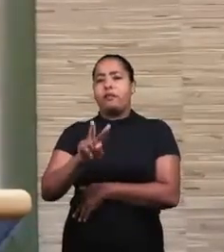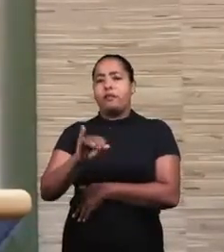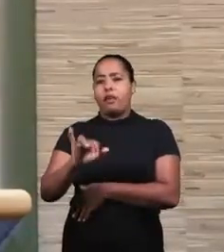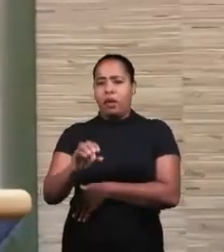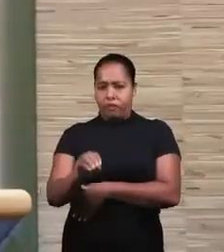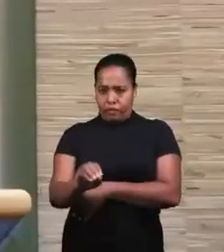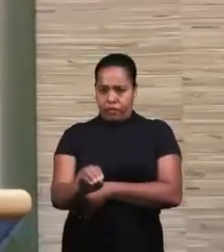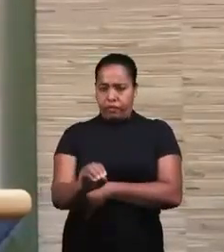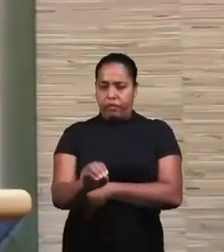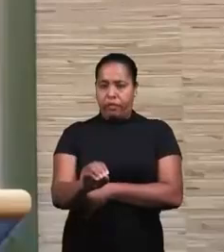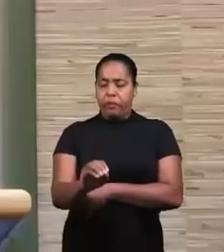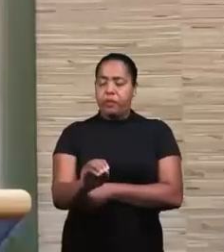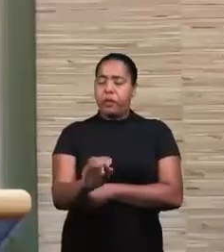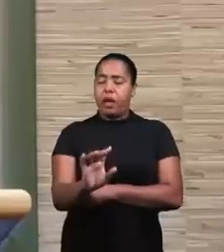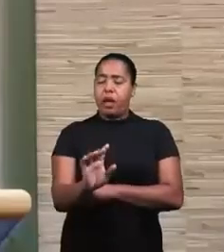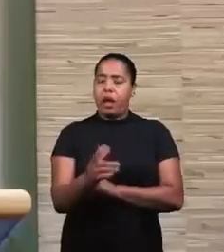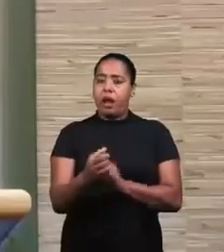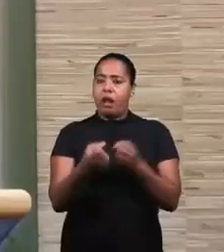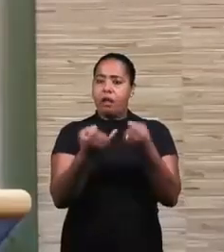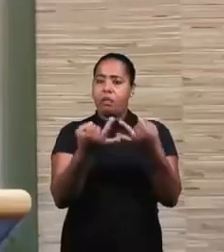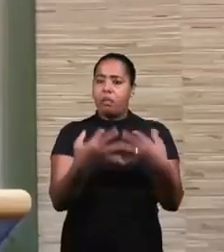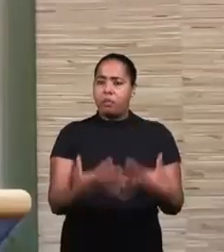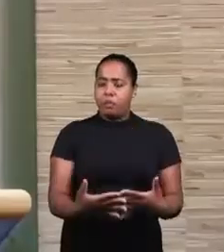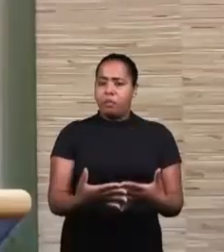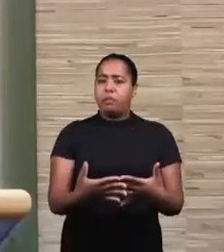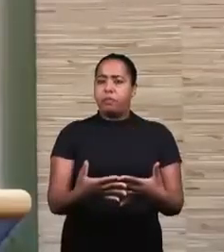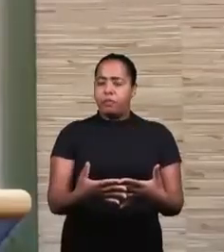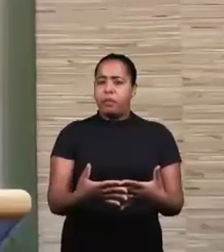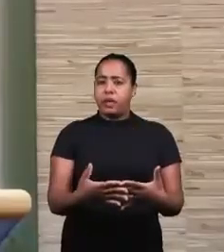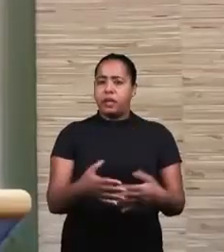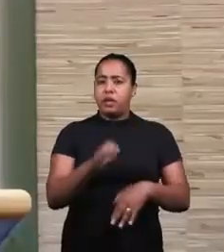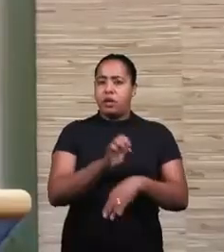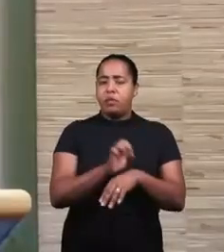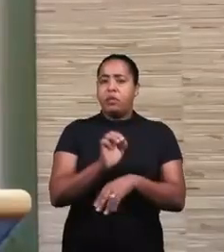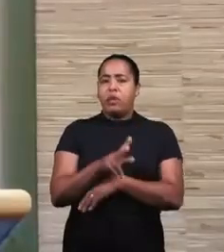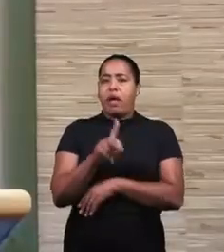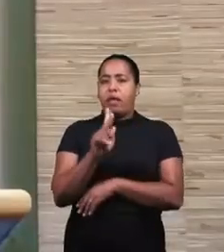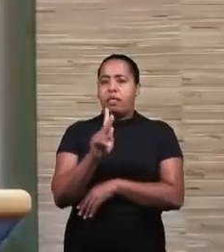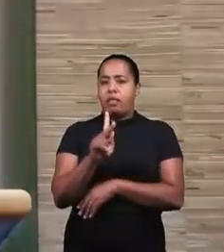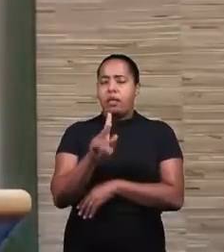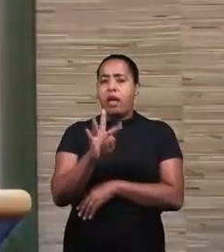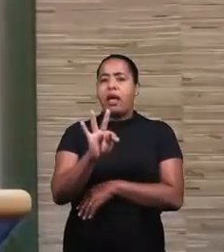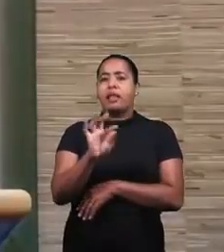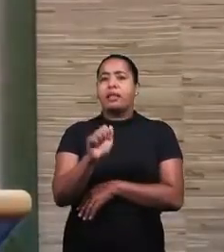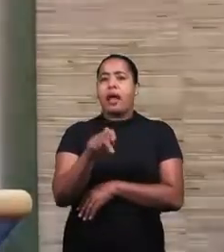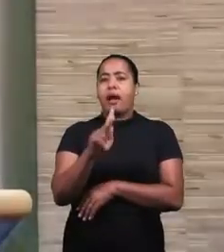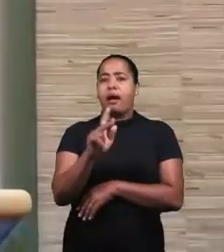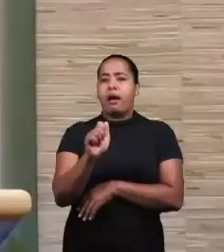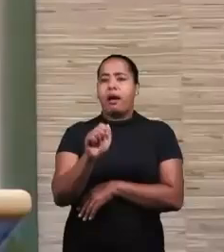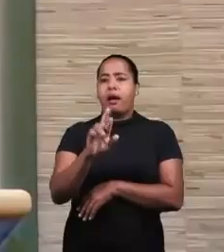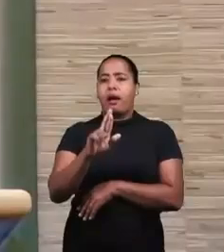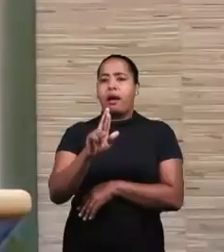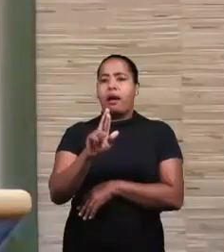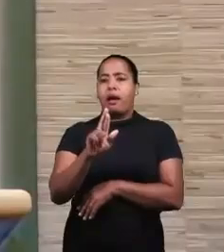She's talking about the cities of Pacaraima and Boa Vista, where we have some of our